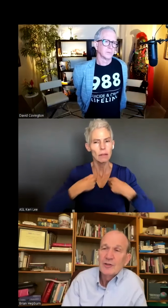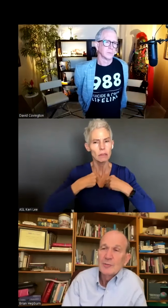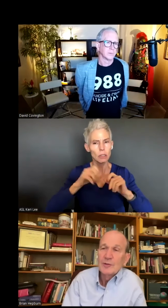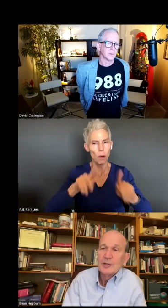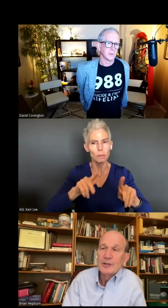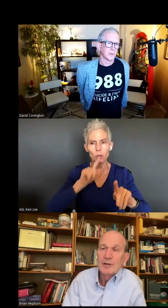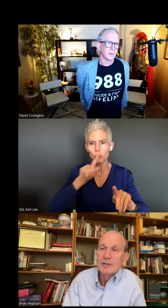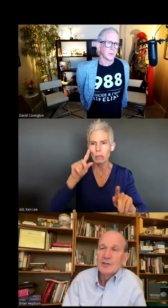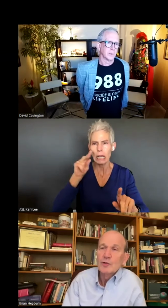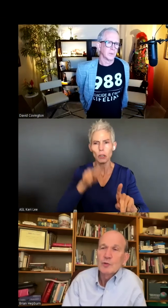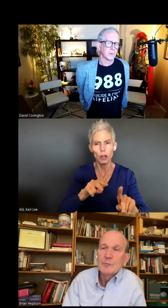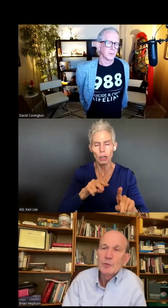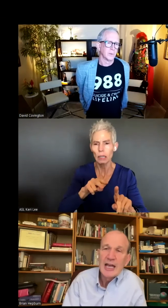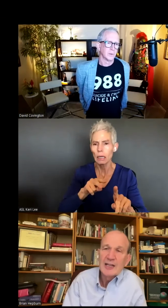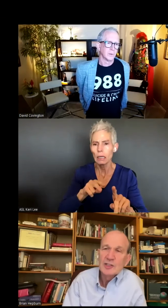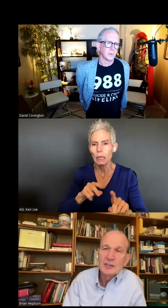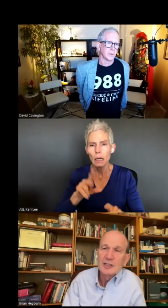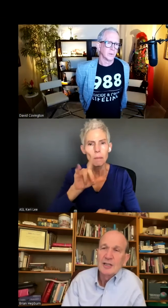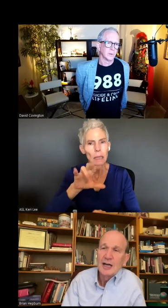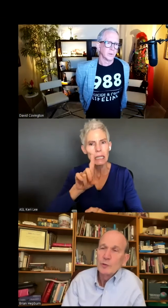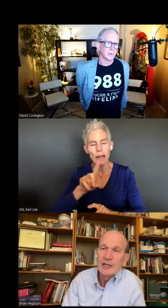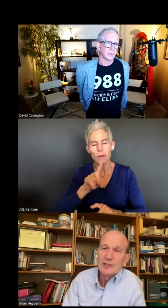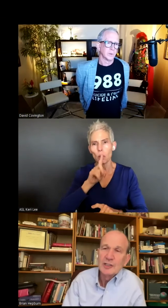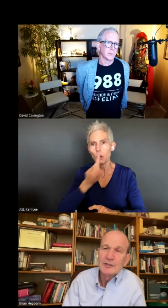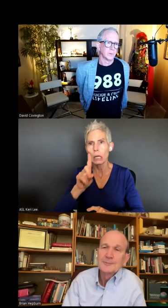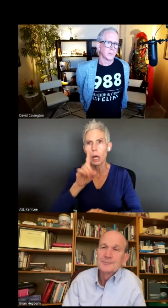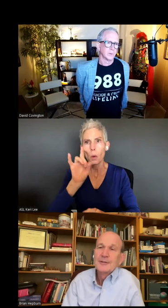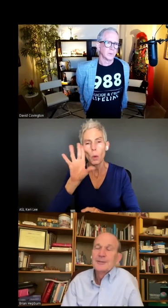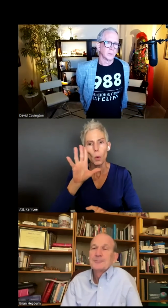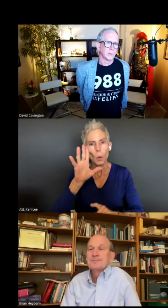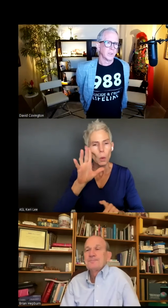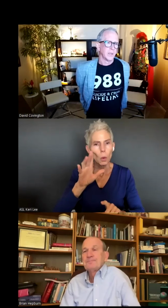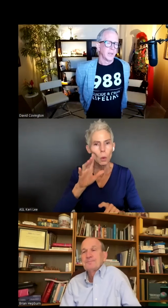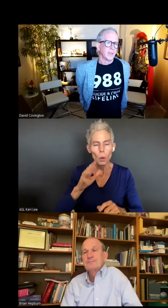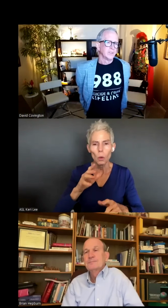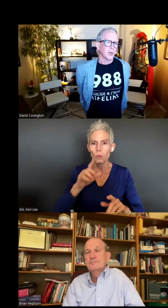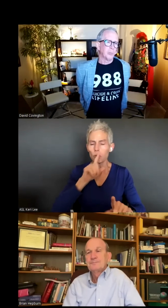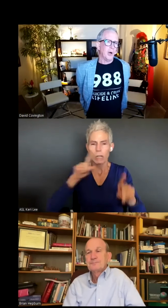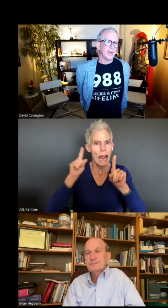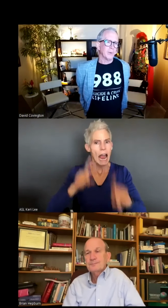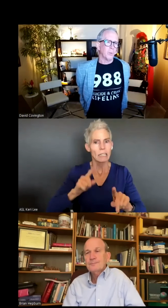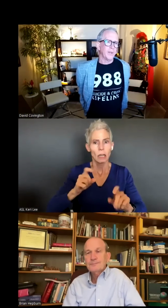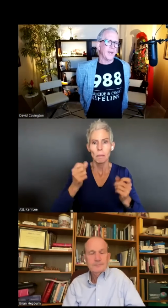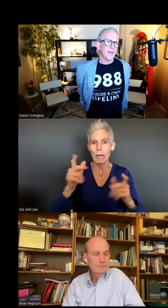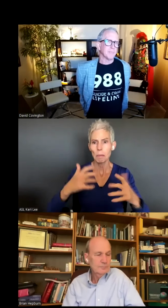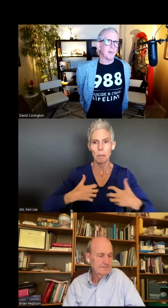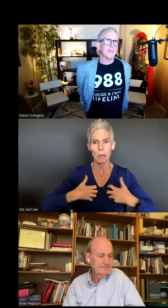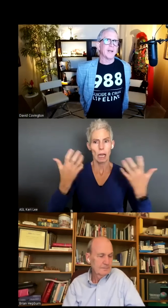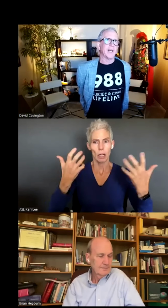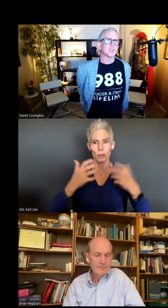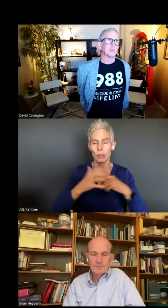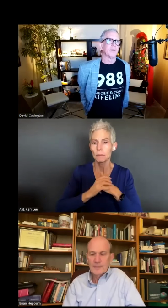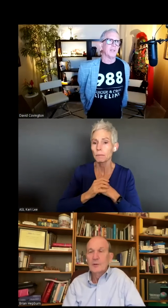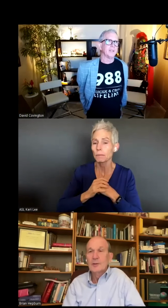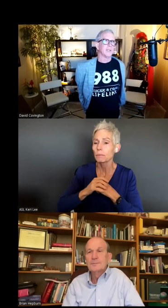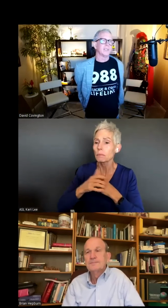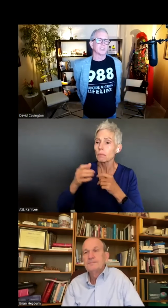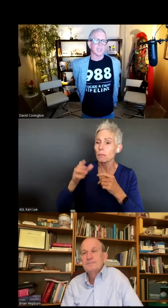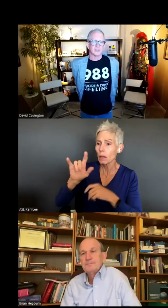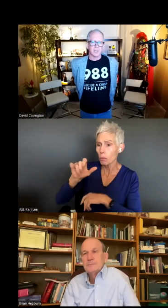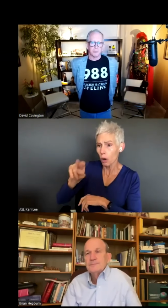David, an extreme reaction and outrage here. So, Brian, when they made that announcement,